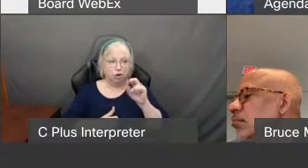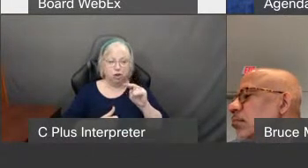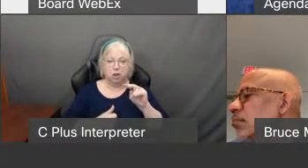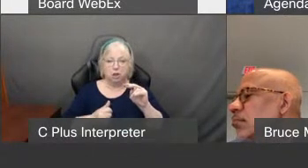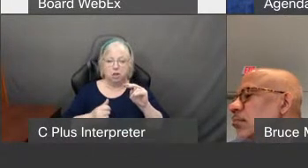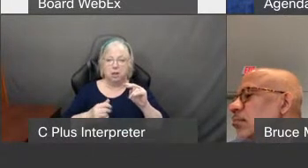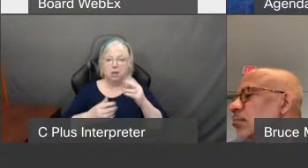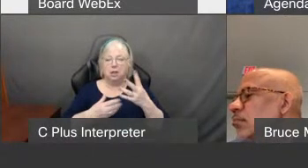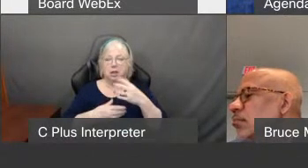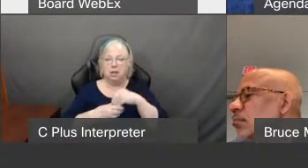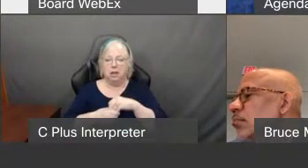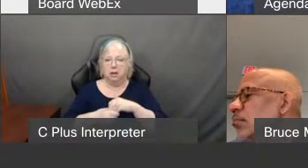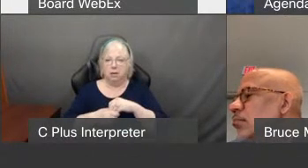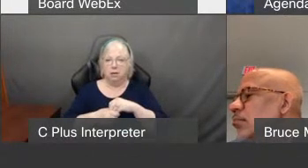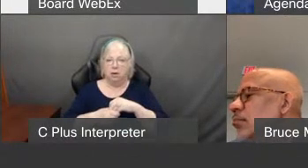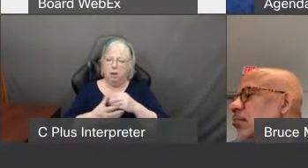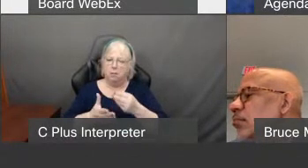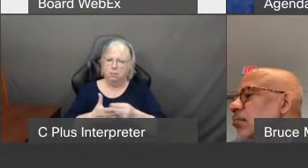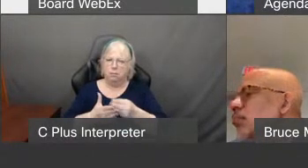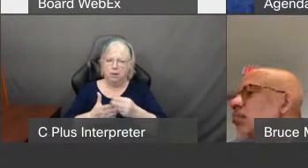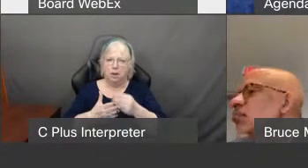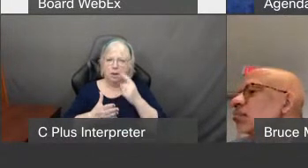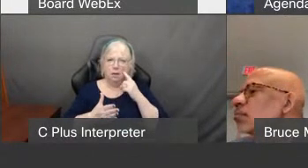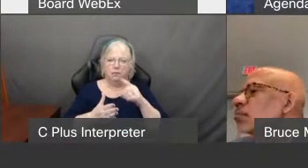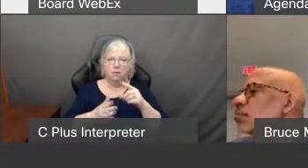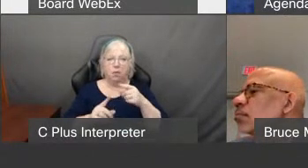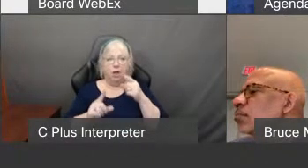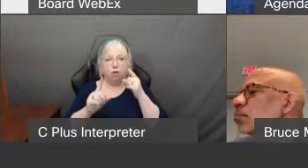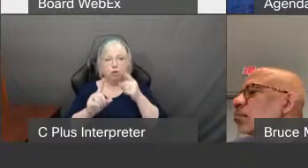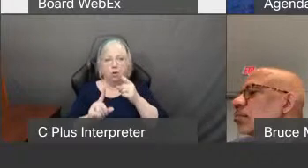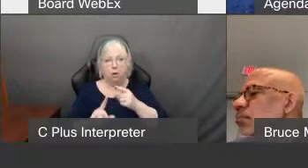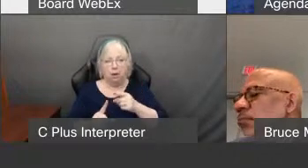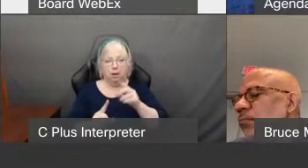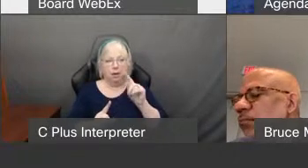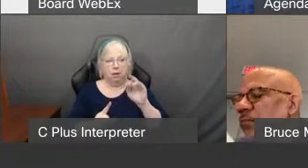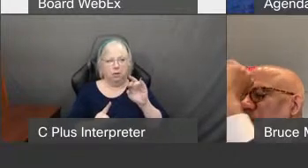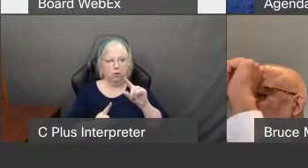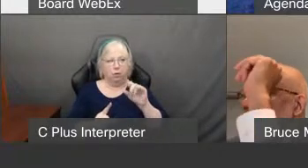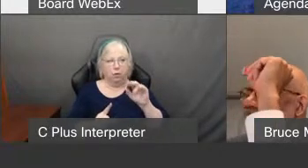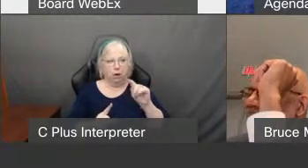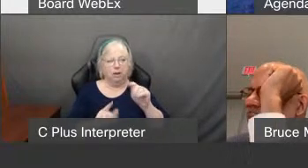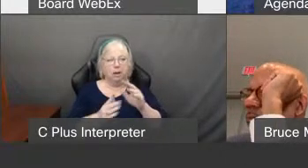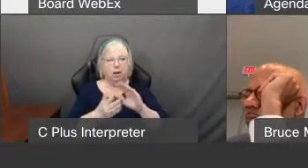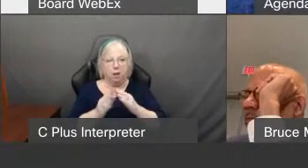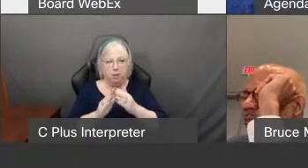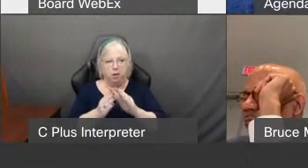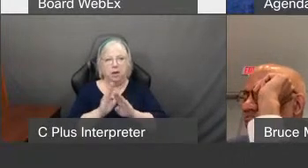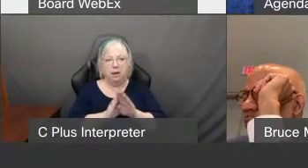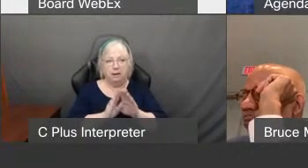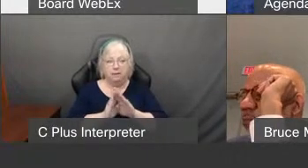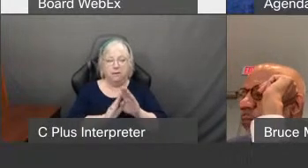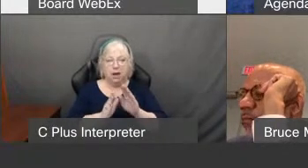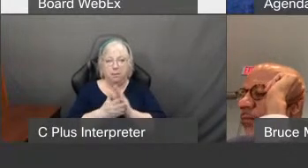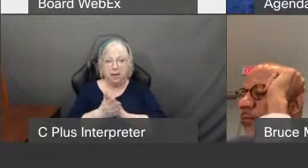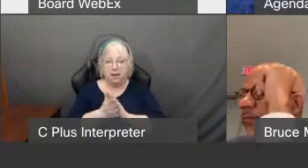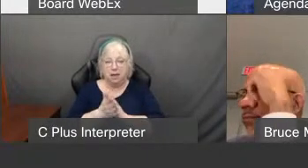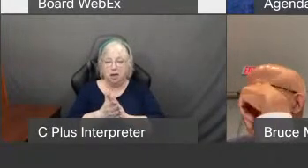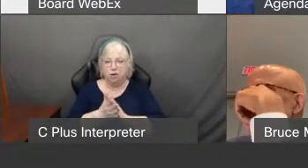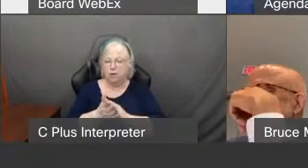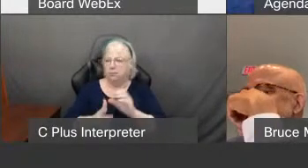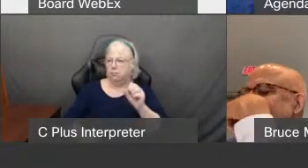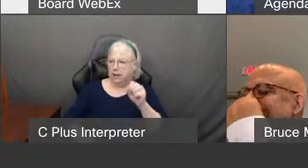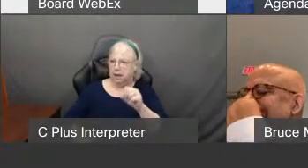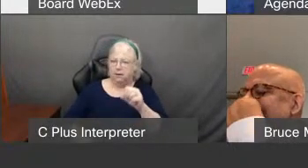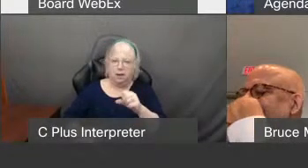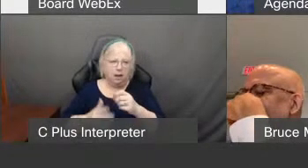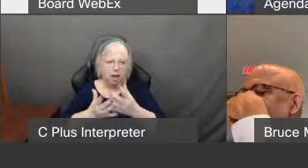version included money for the Targeted Communities Development Initiative? Yes. And do you what